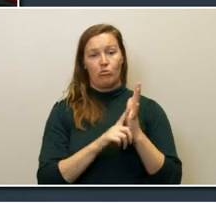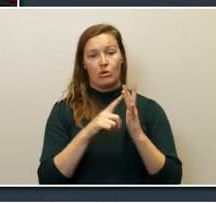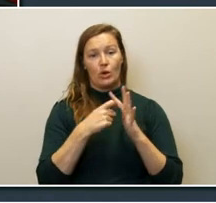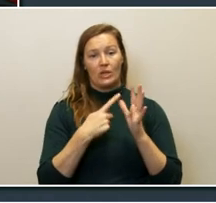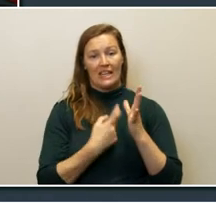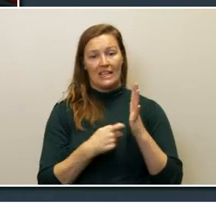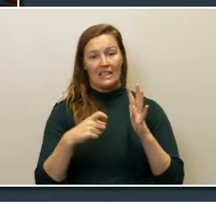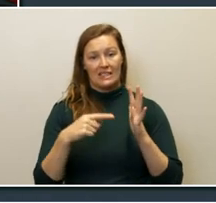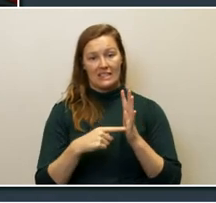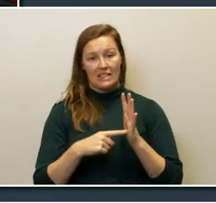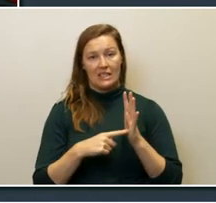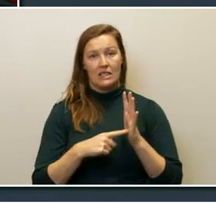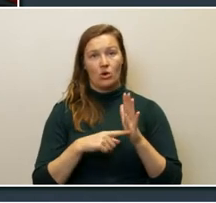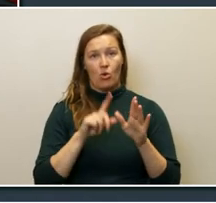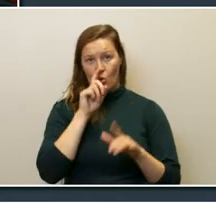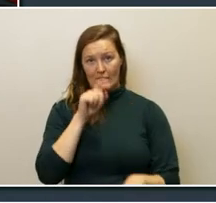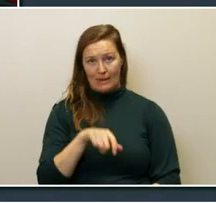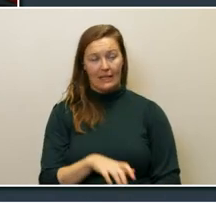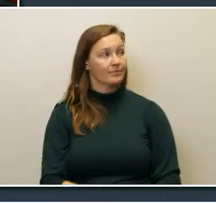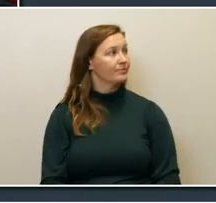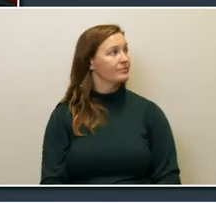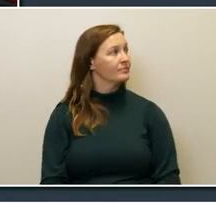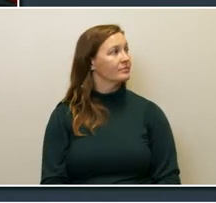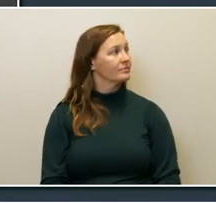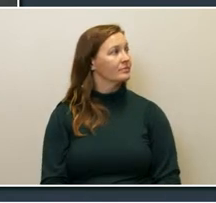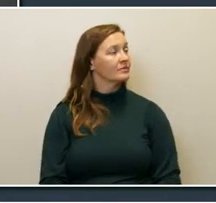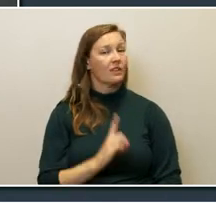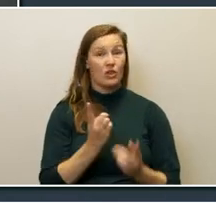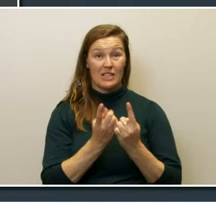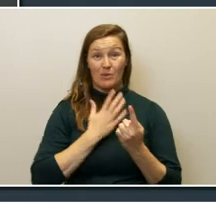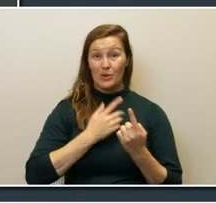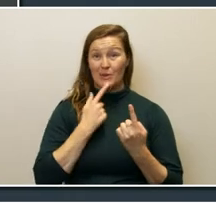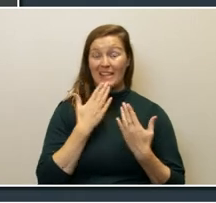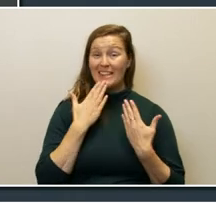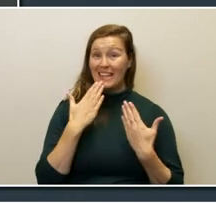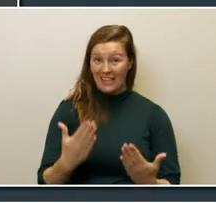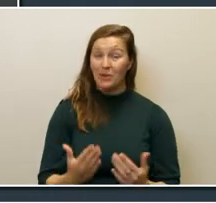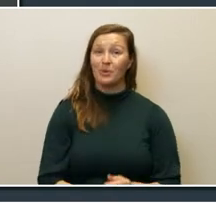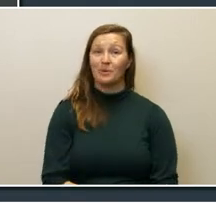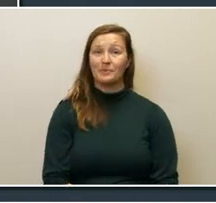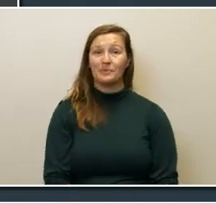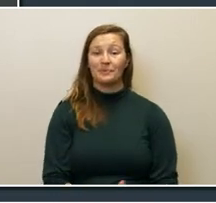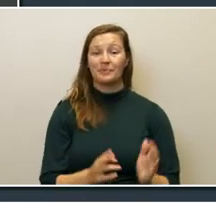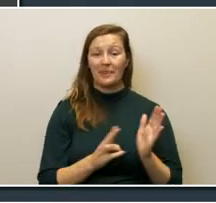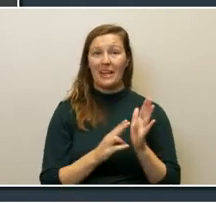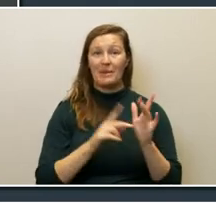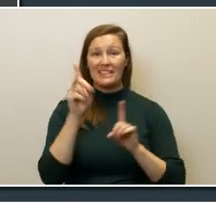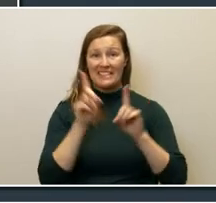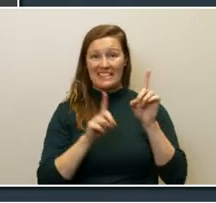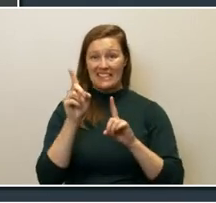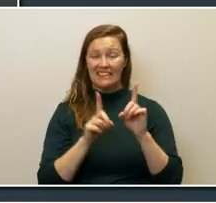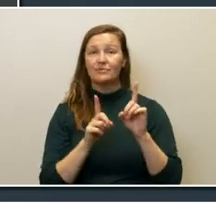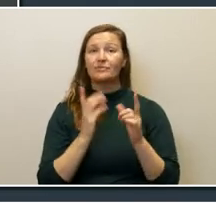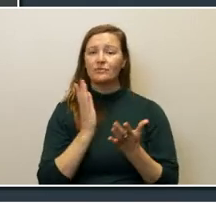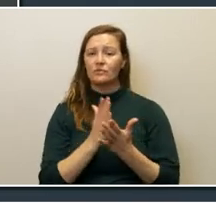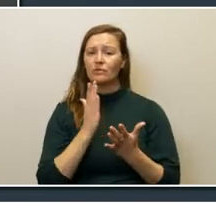So the first thing I'd like to do is say thank you. Napier City have been very